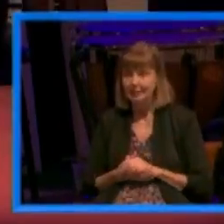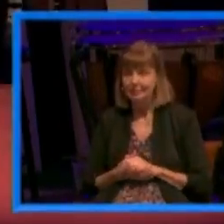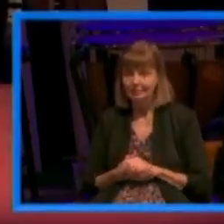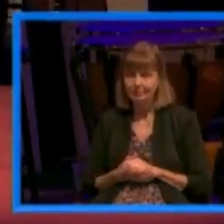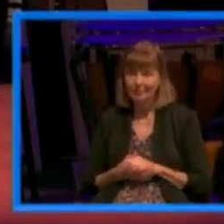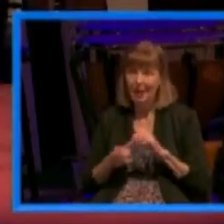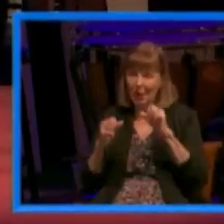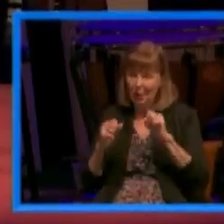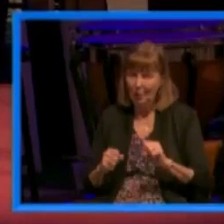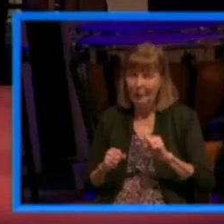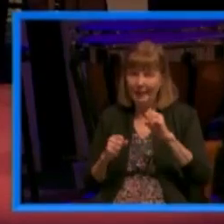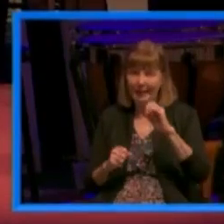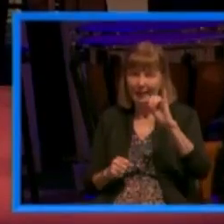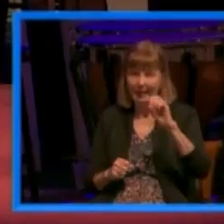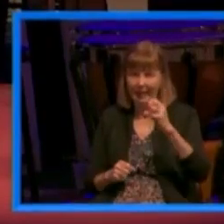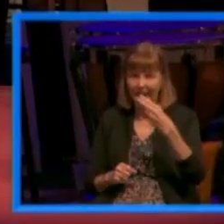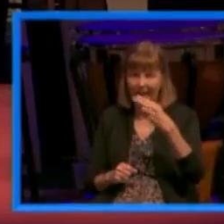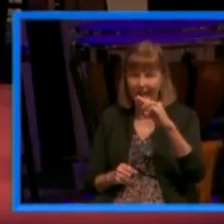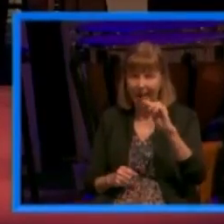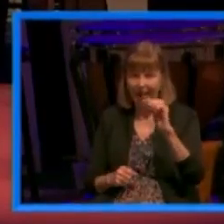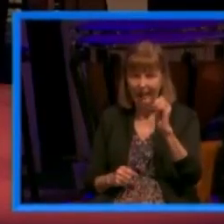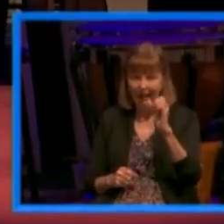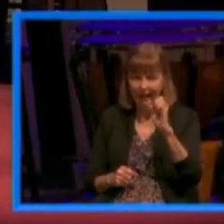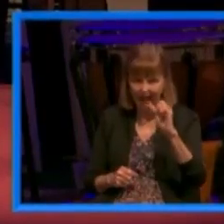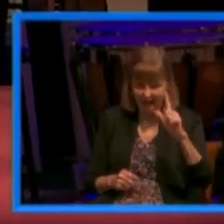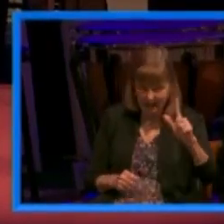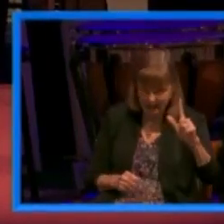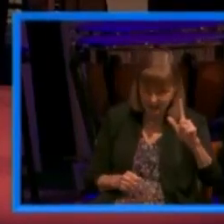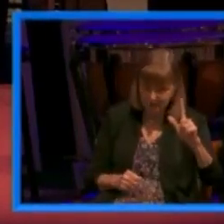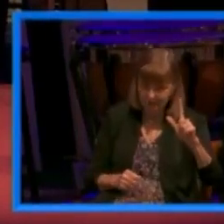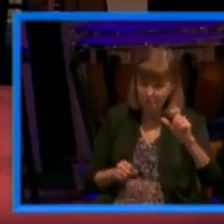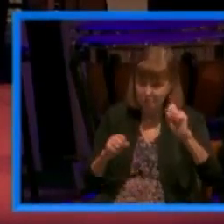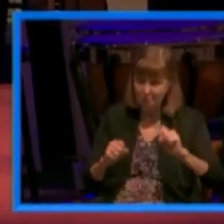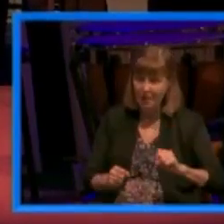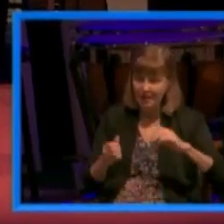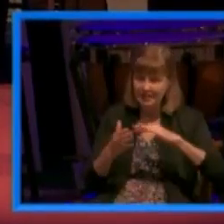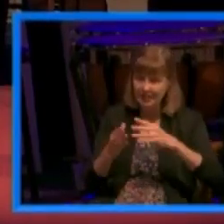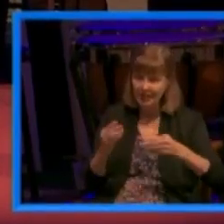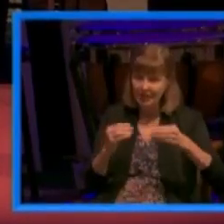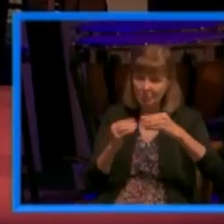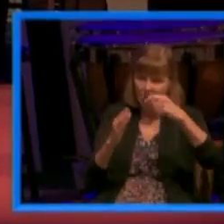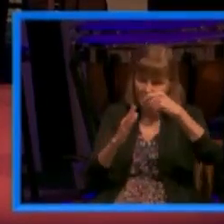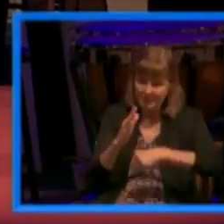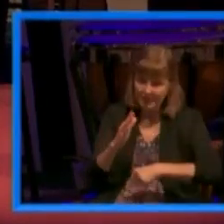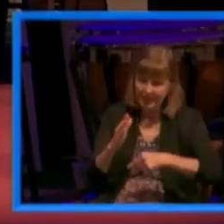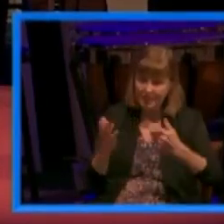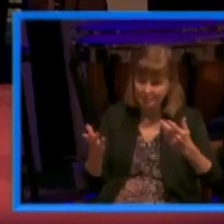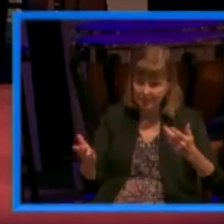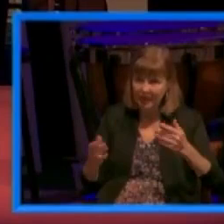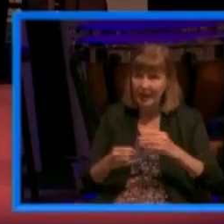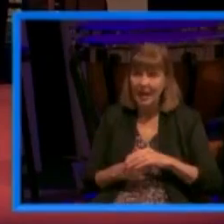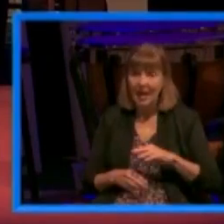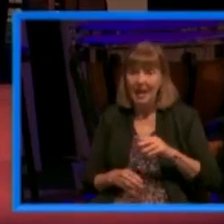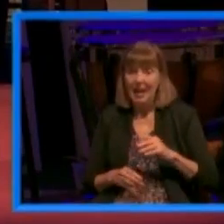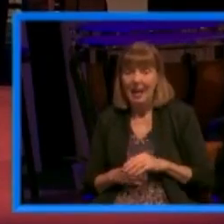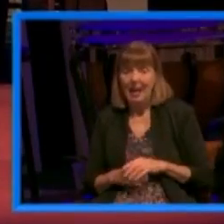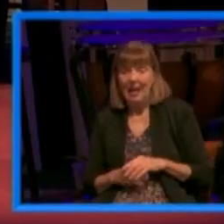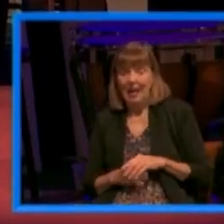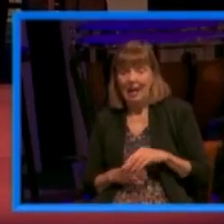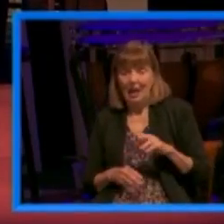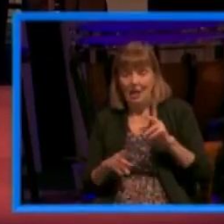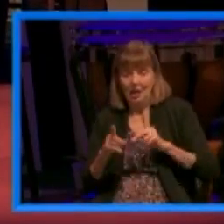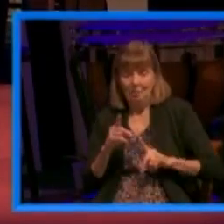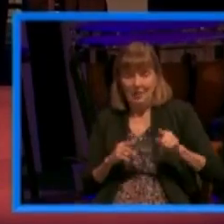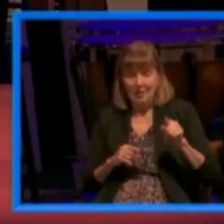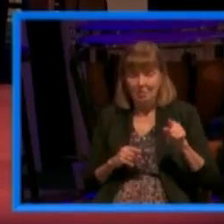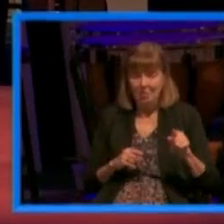of Ishmael and realize that the ripple effects of Abraham's sin will go on. It still goes on today. The people of Ishmael are adamantly against the people of Abraham because of